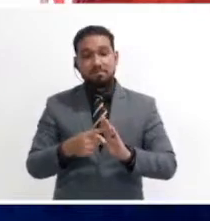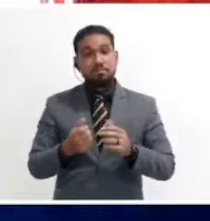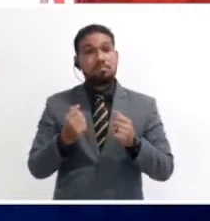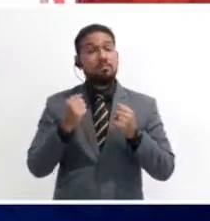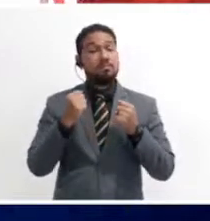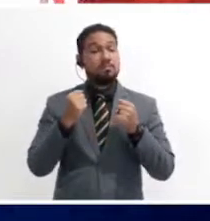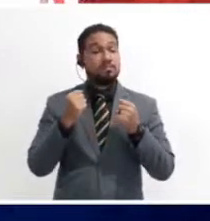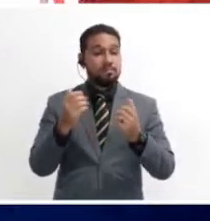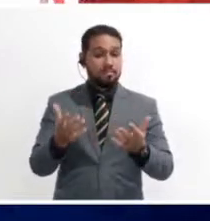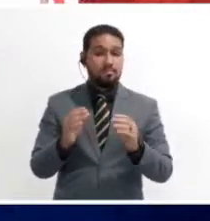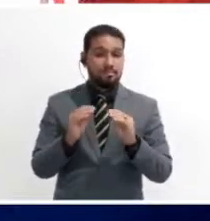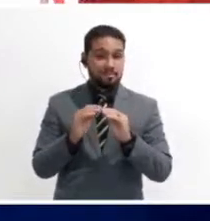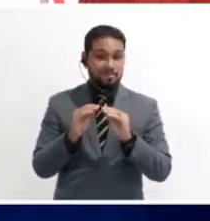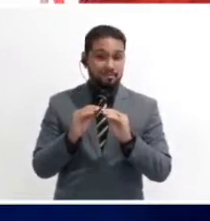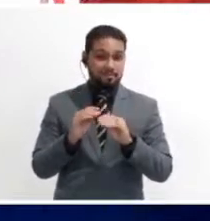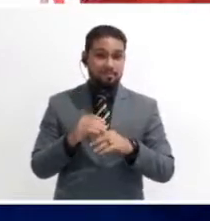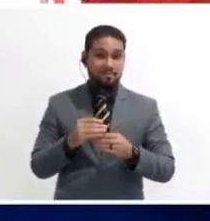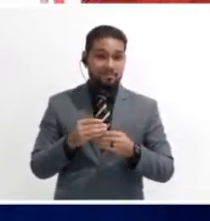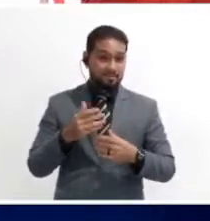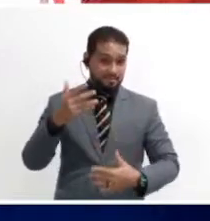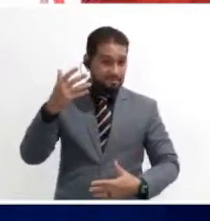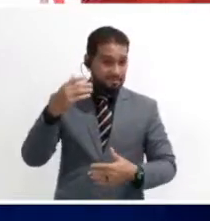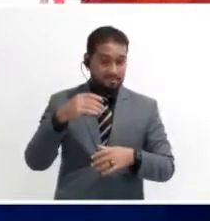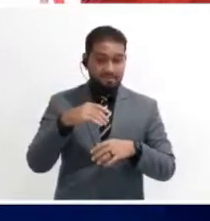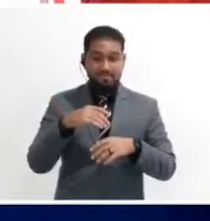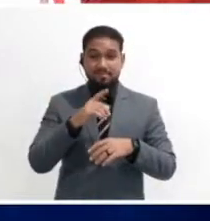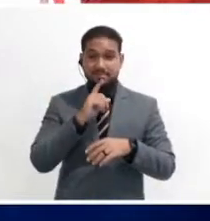many, many standardized packages